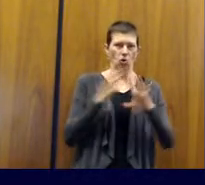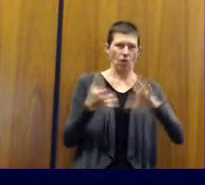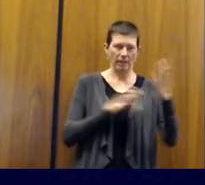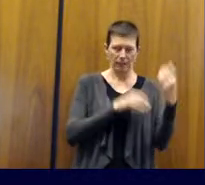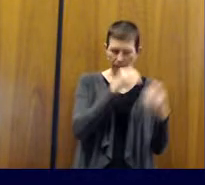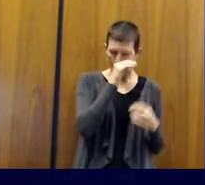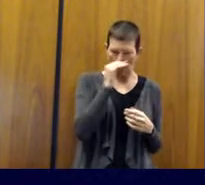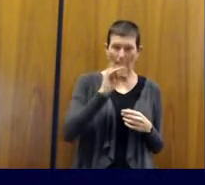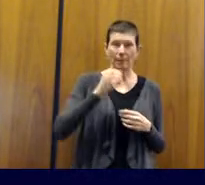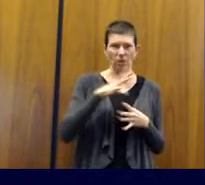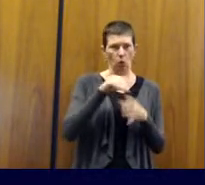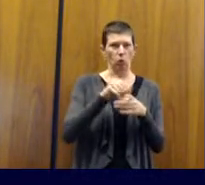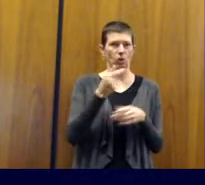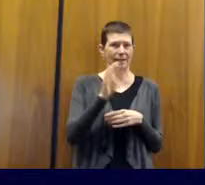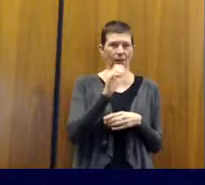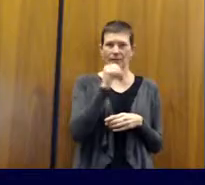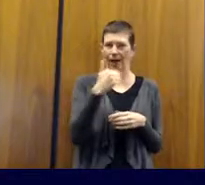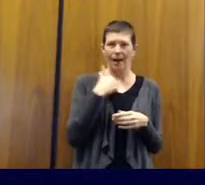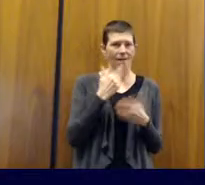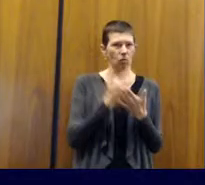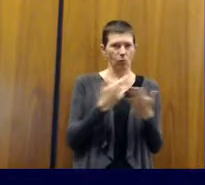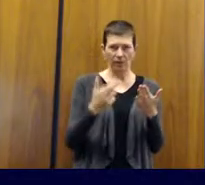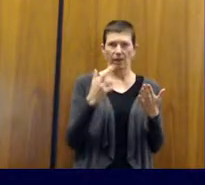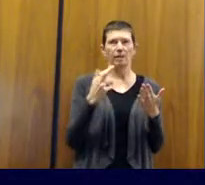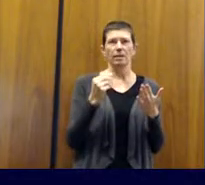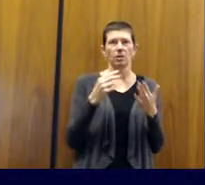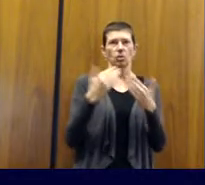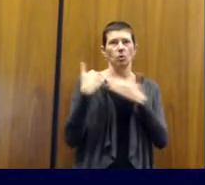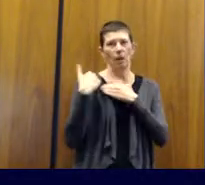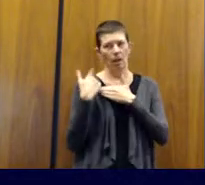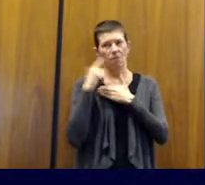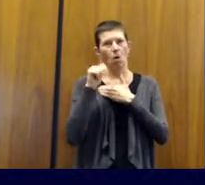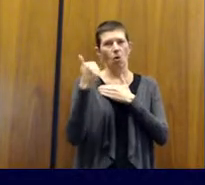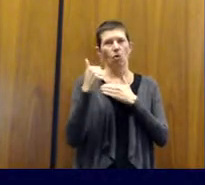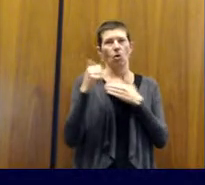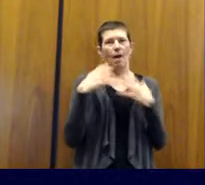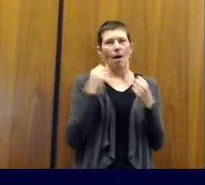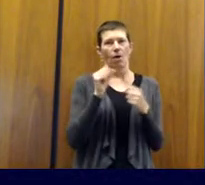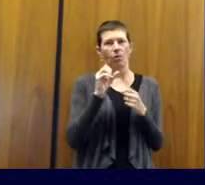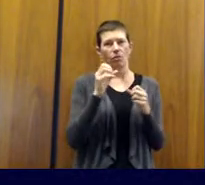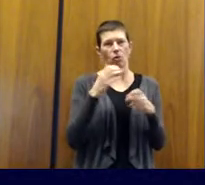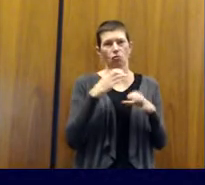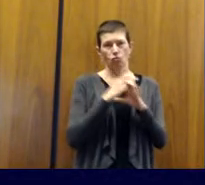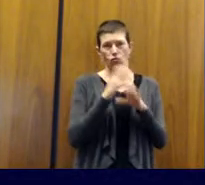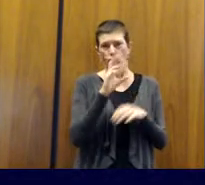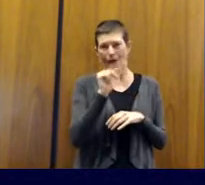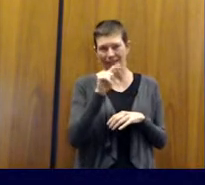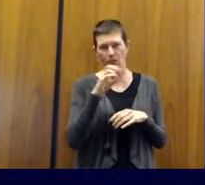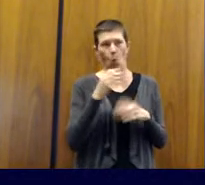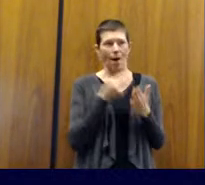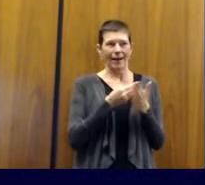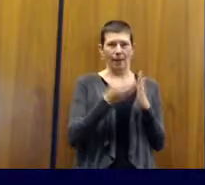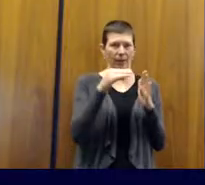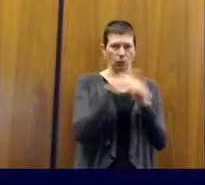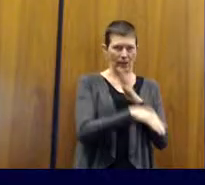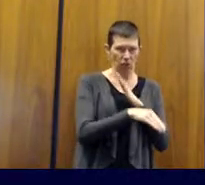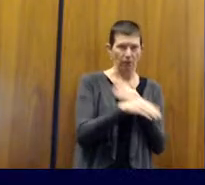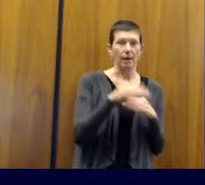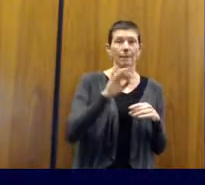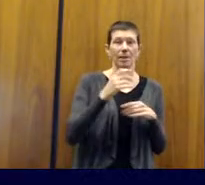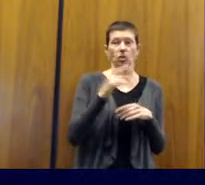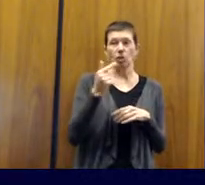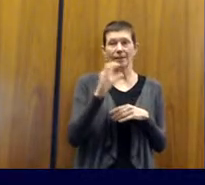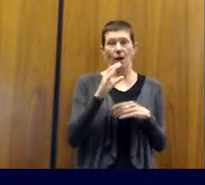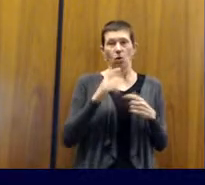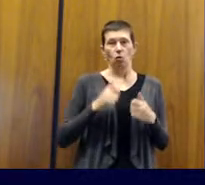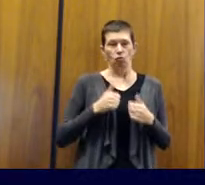Michigan, including Genesee County, does not have the resources to shoulder the burden of a public health crisis or economic recessions. Michigan and Genesee County